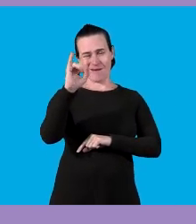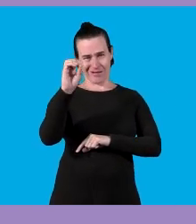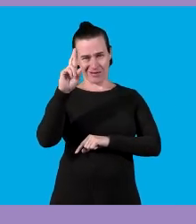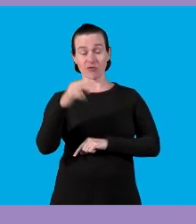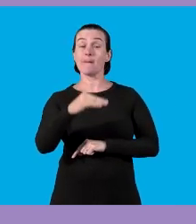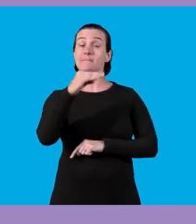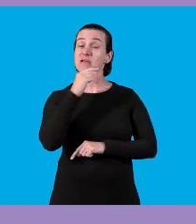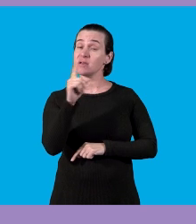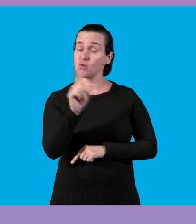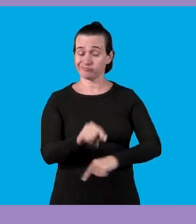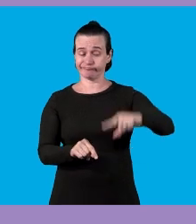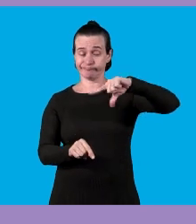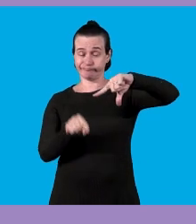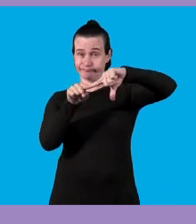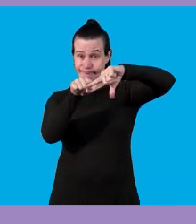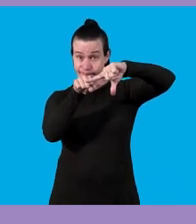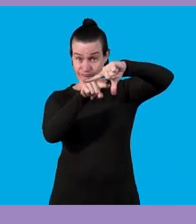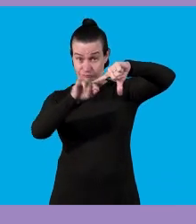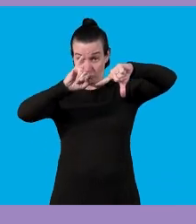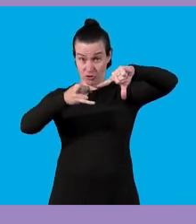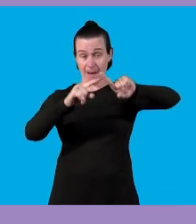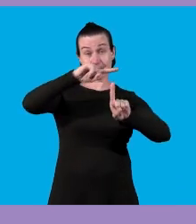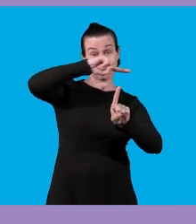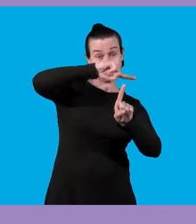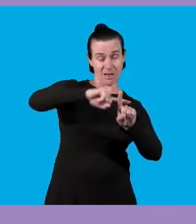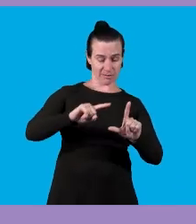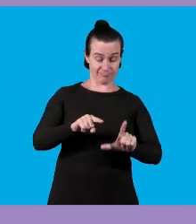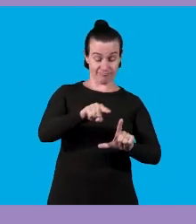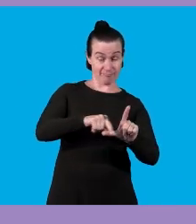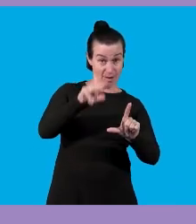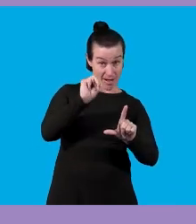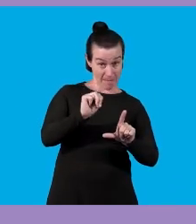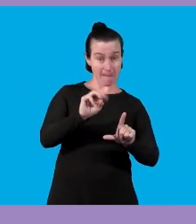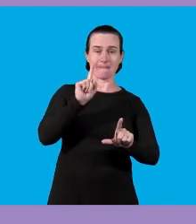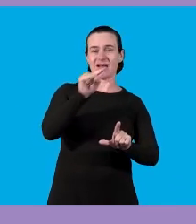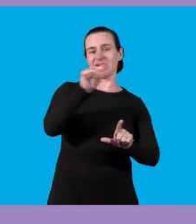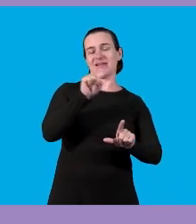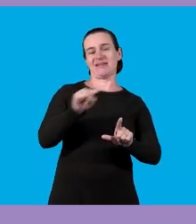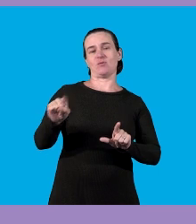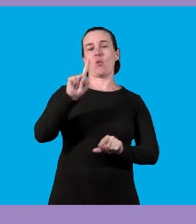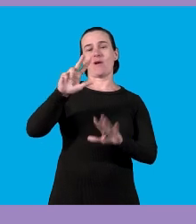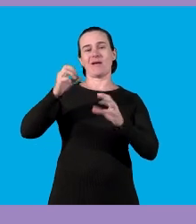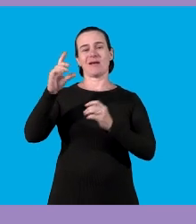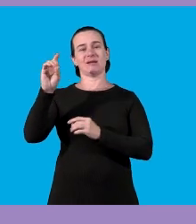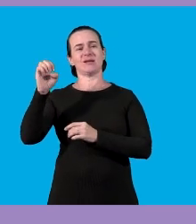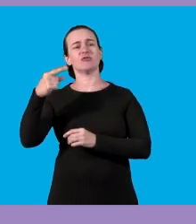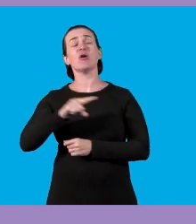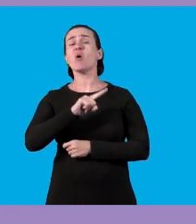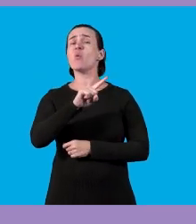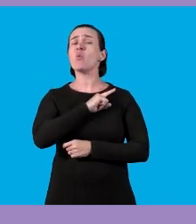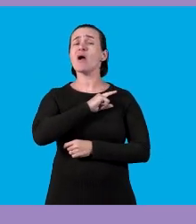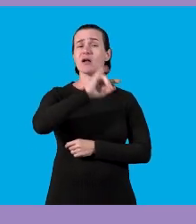J plus angle M equals to 180 degrees because line